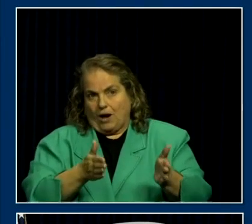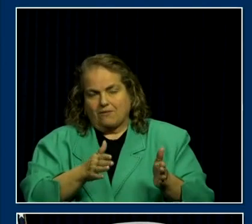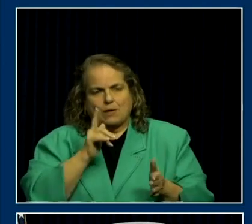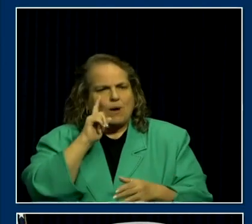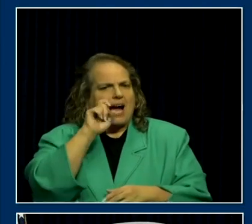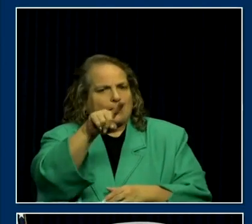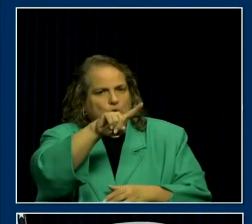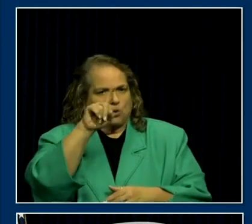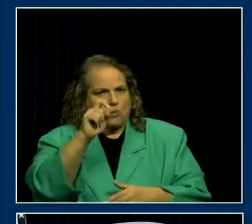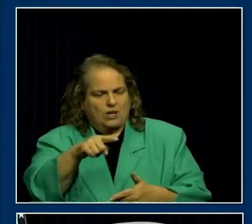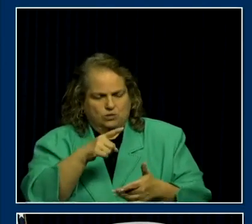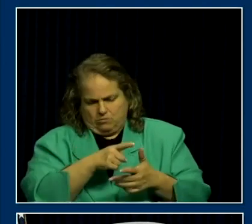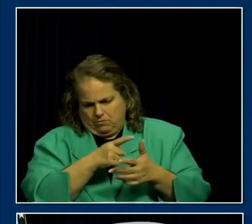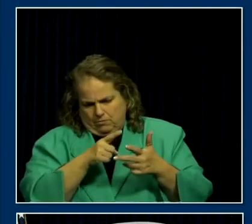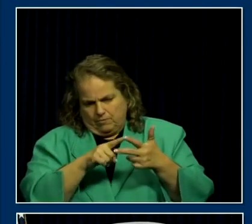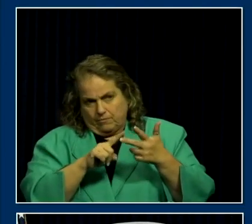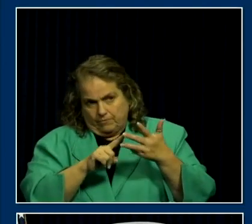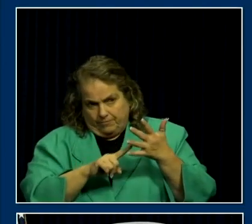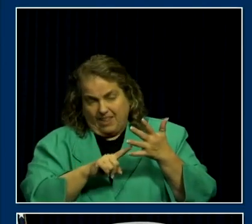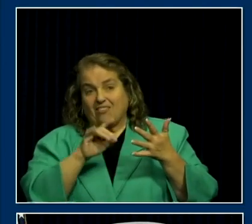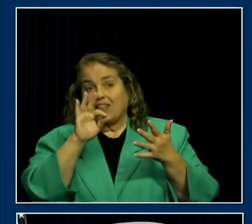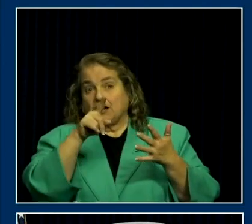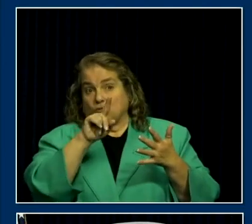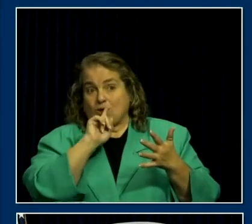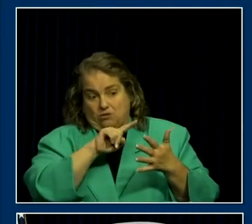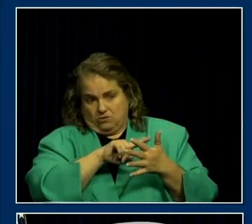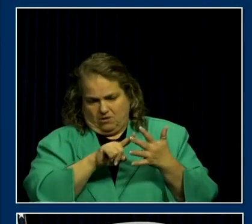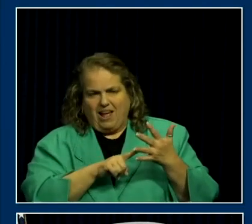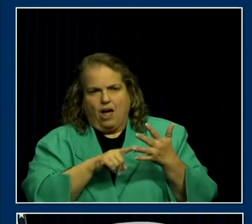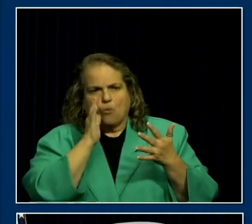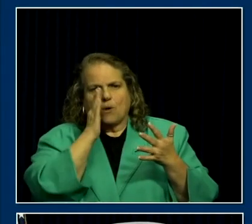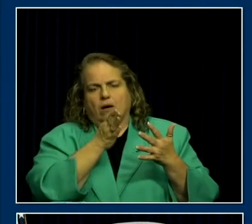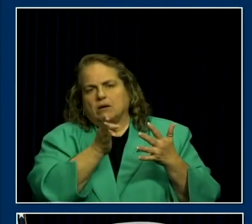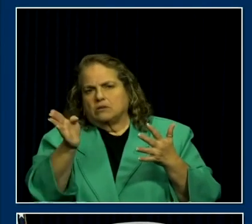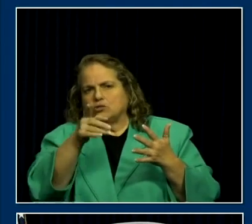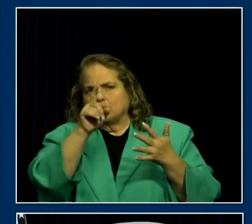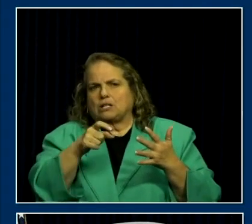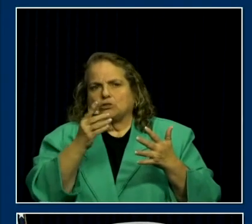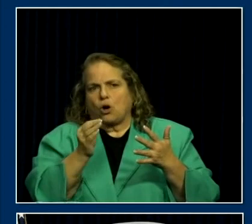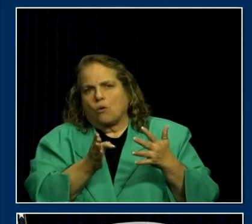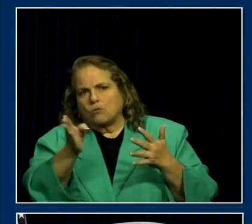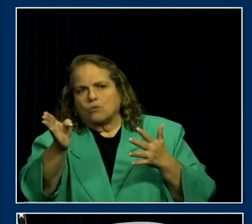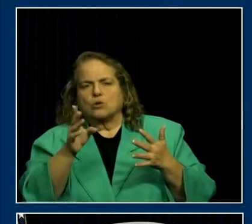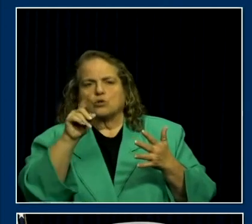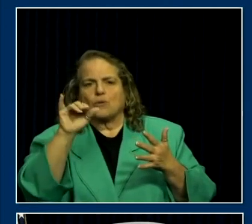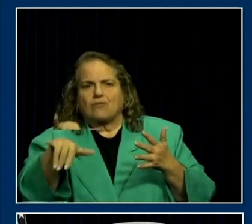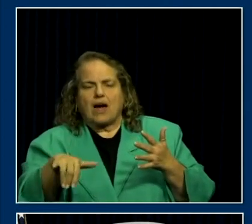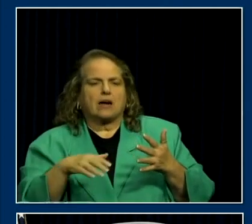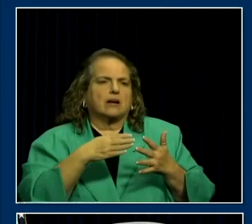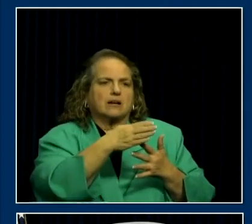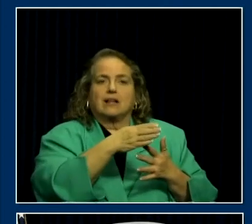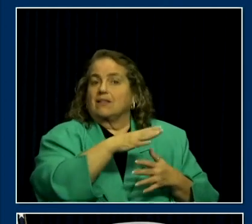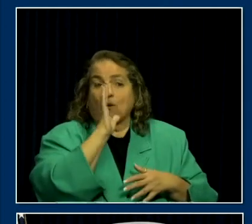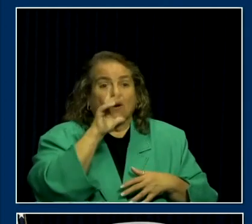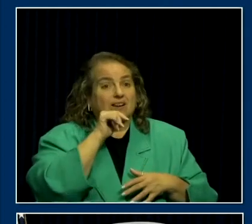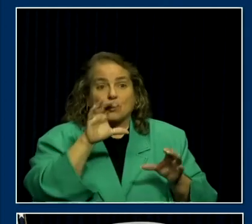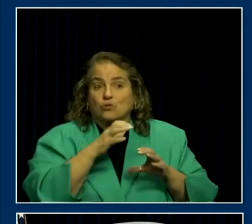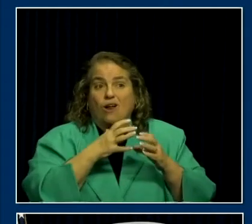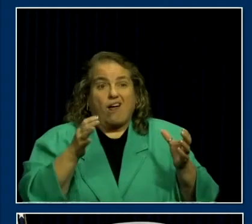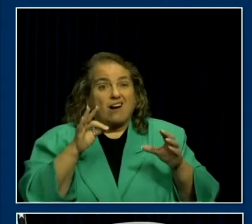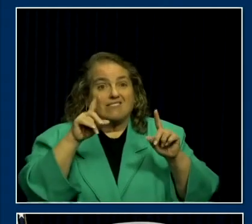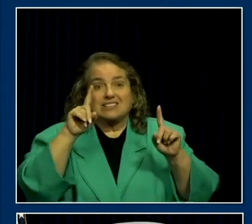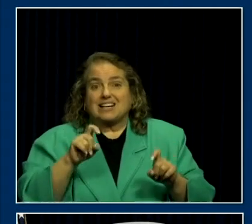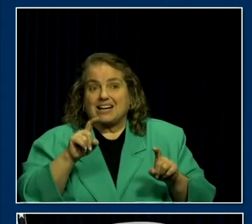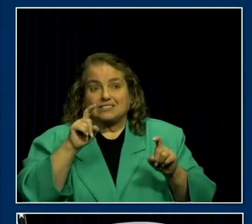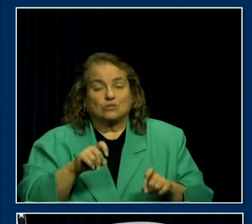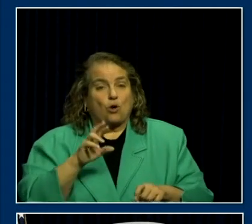some questions, and then they're going to route you different directions. They're not going to do a lot of tests, and they're not going to probably do a lot of treatments, because if you